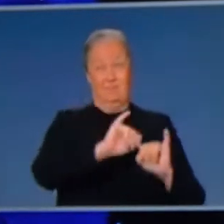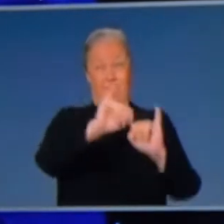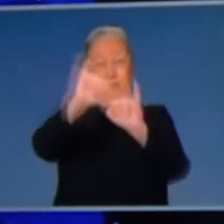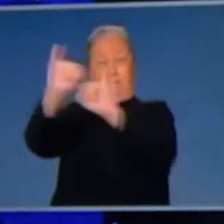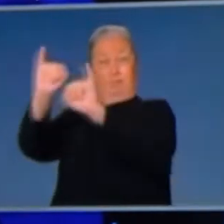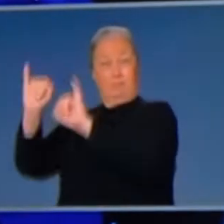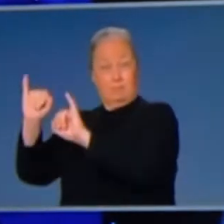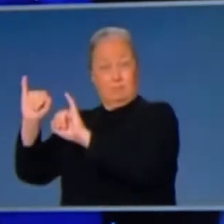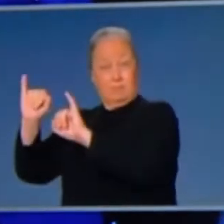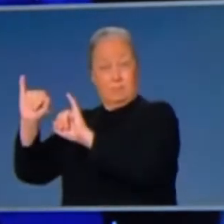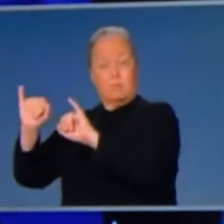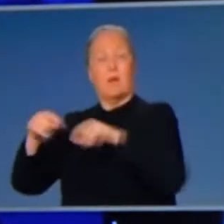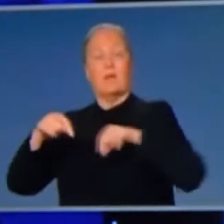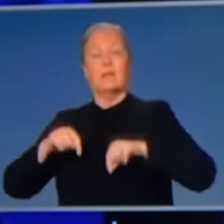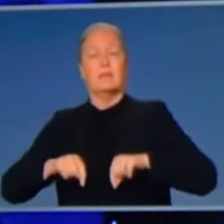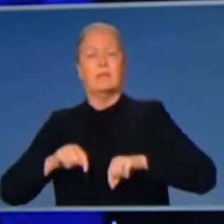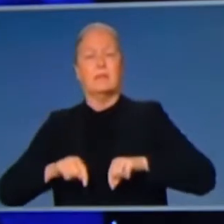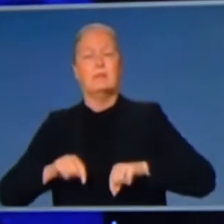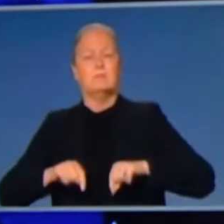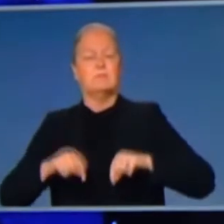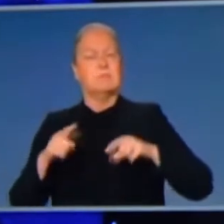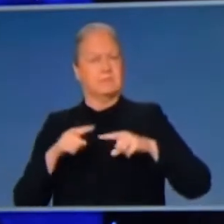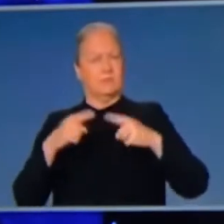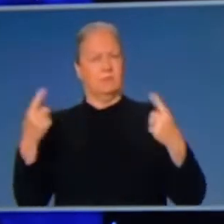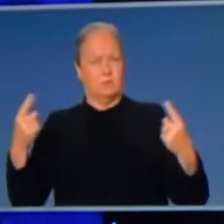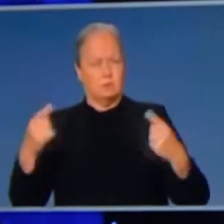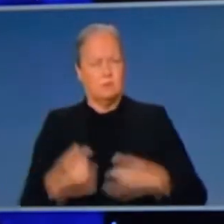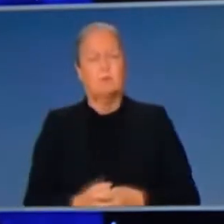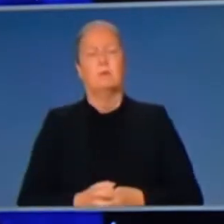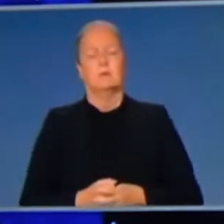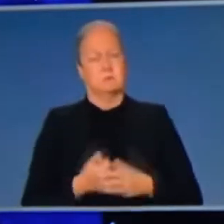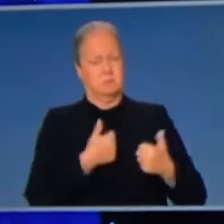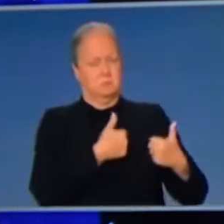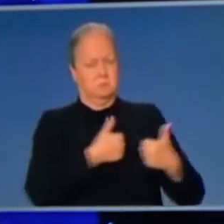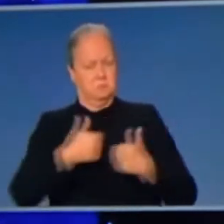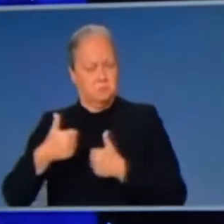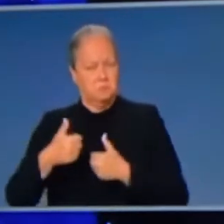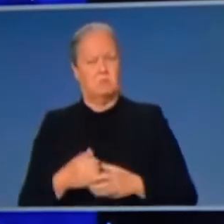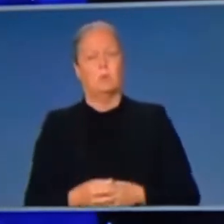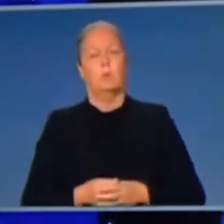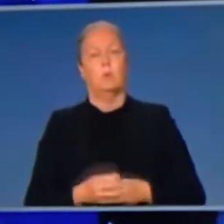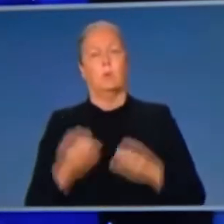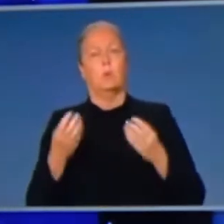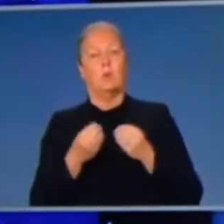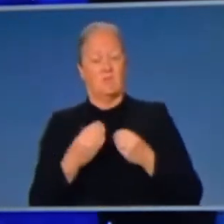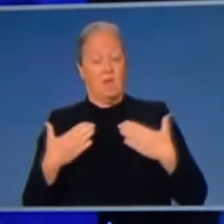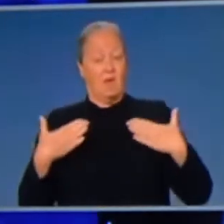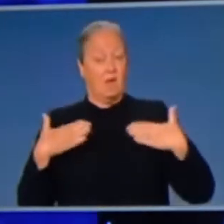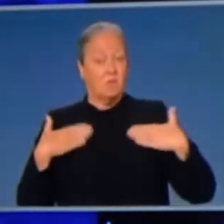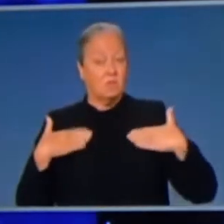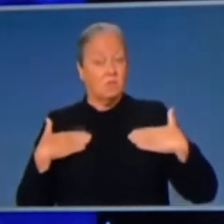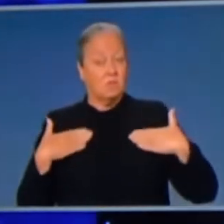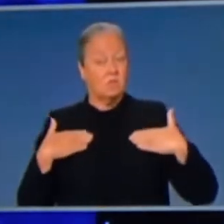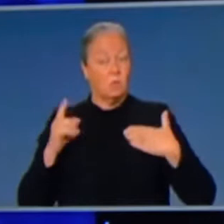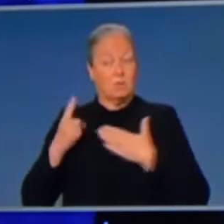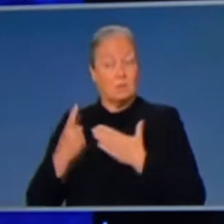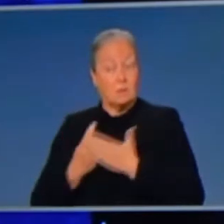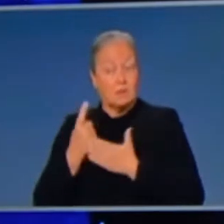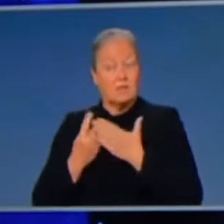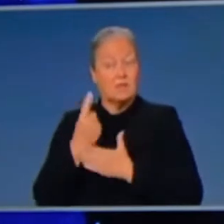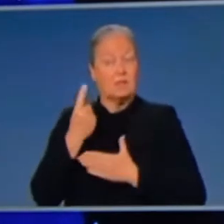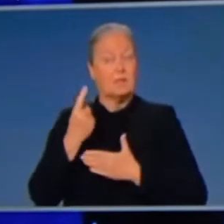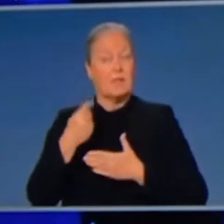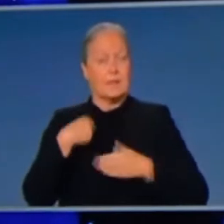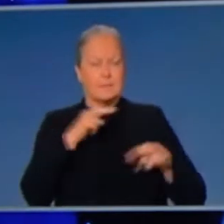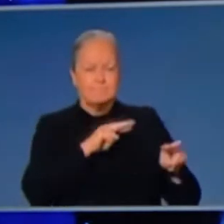now. The combination of our health and economic responses is giving us the